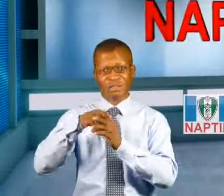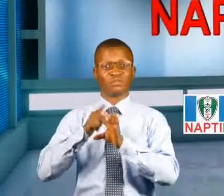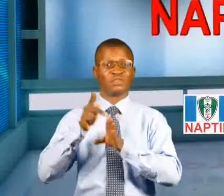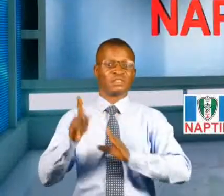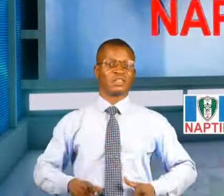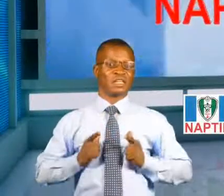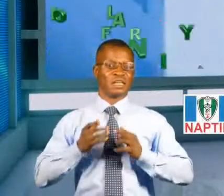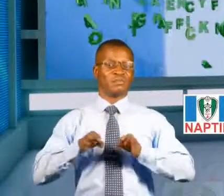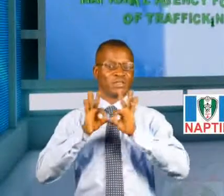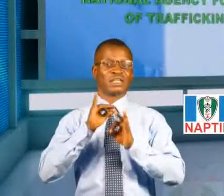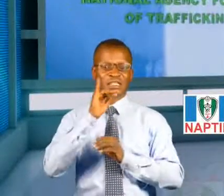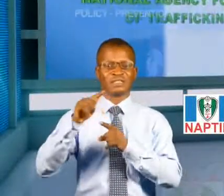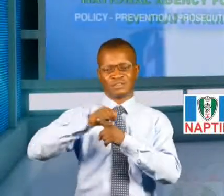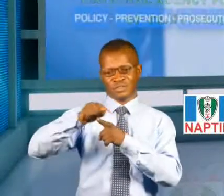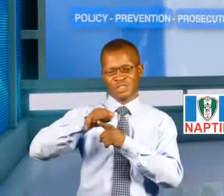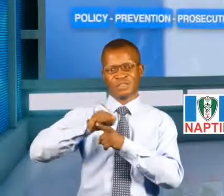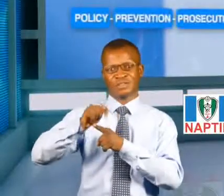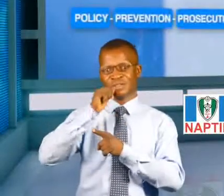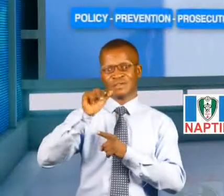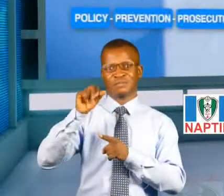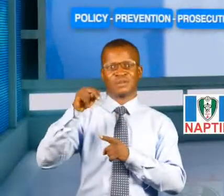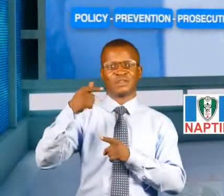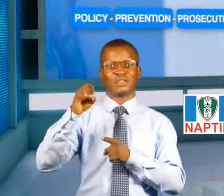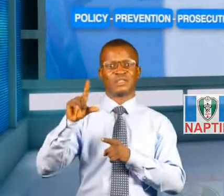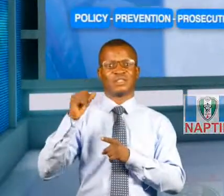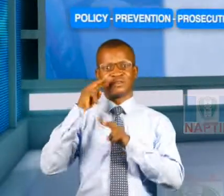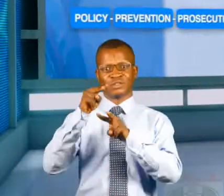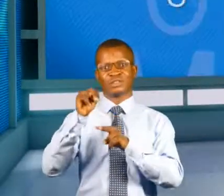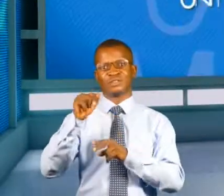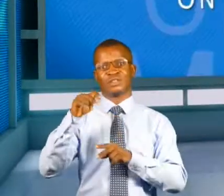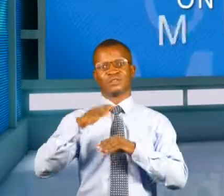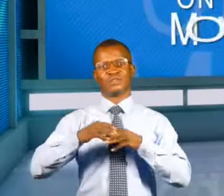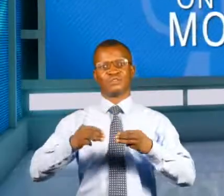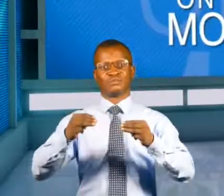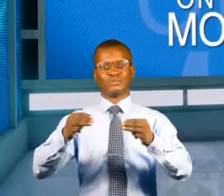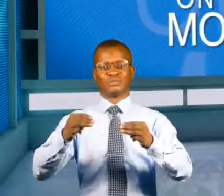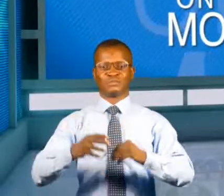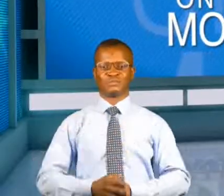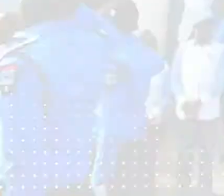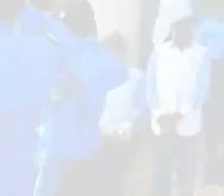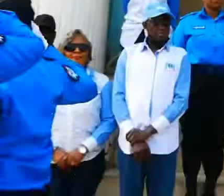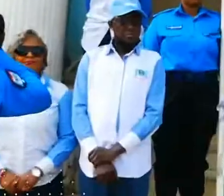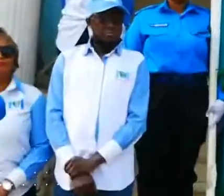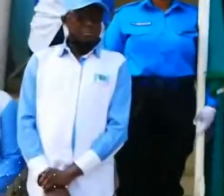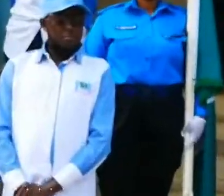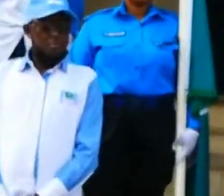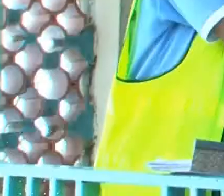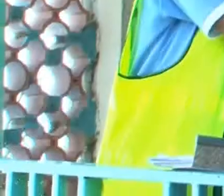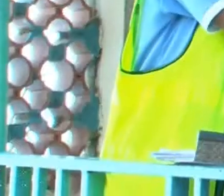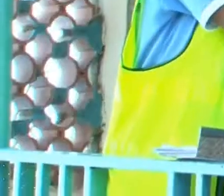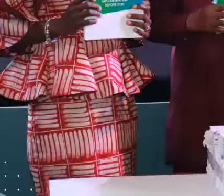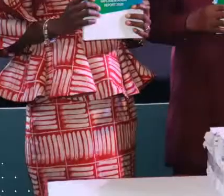in professional life is training. I'm Angela Agbegi and you're watching NAPTIP on the Move.